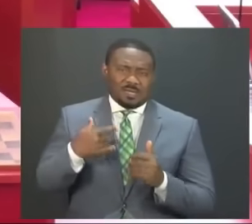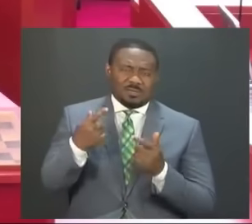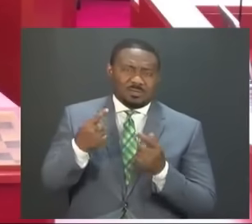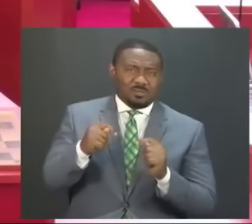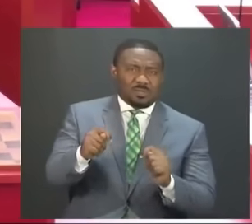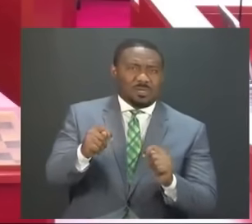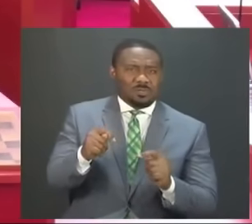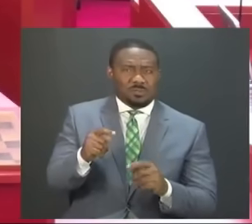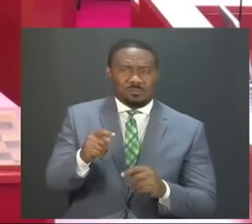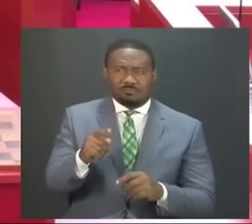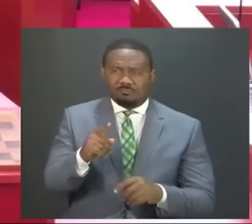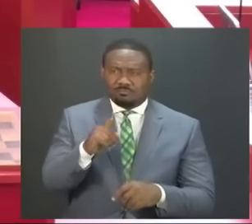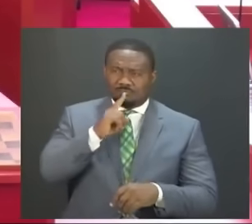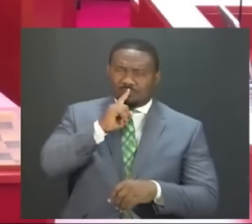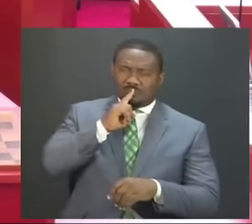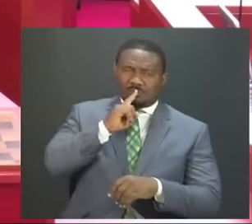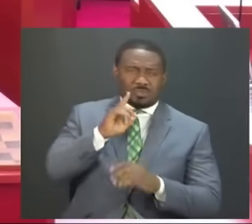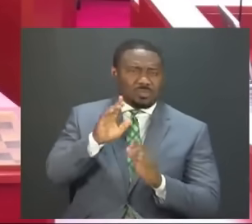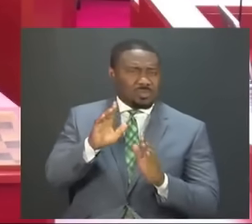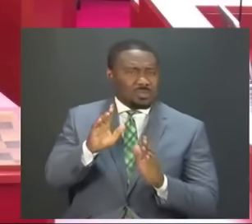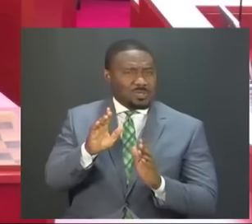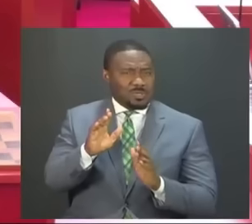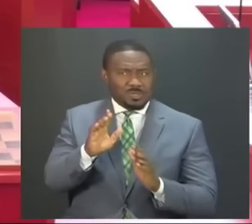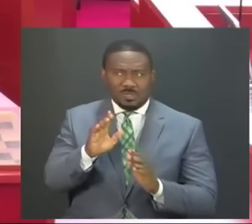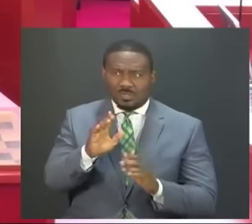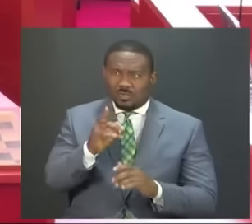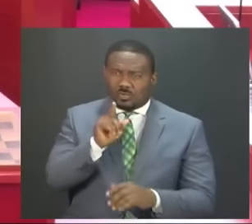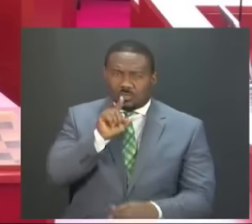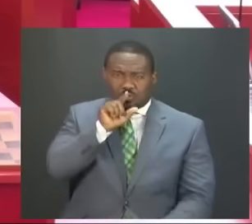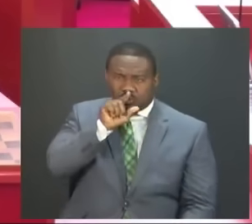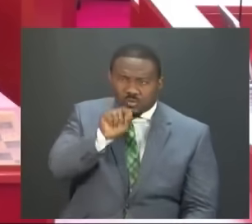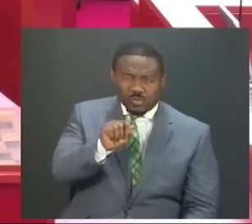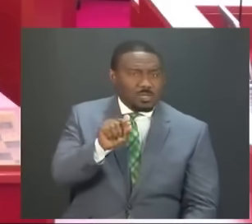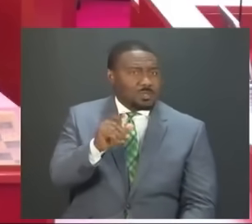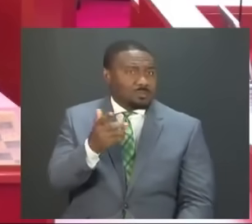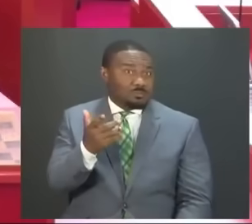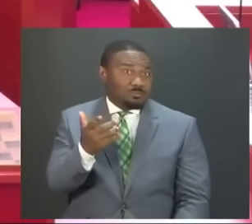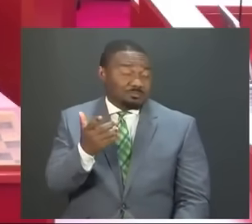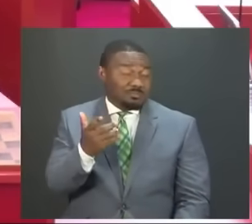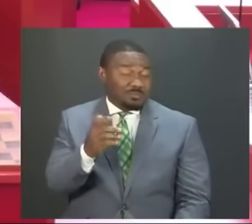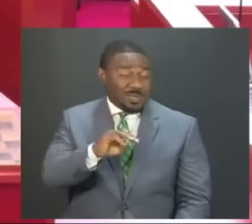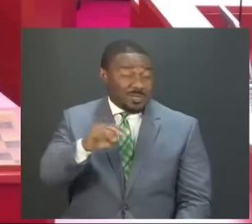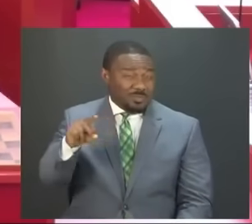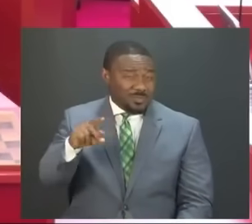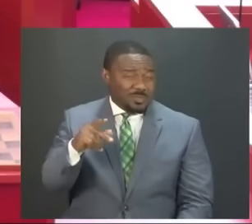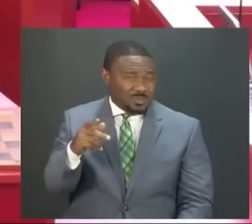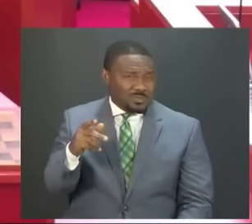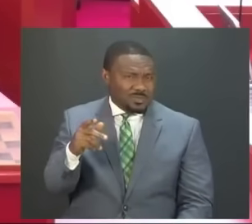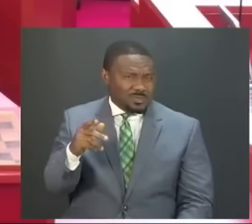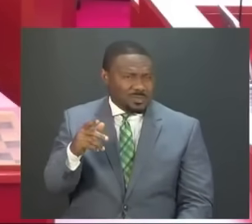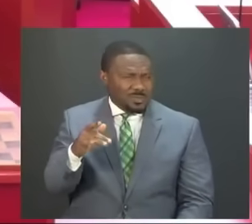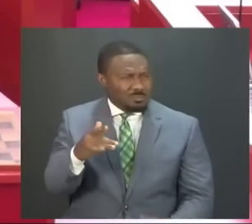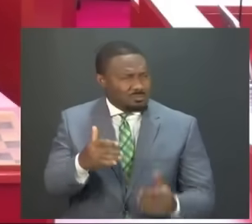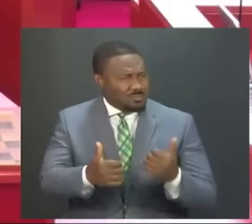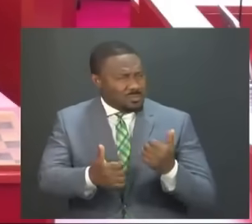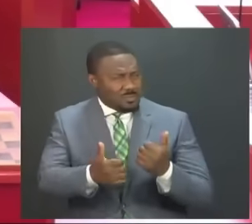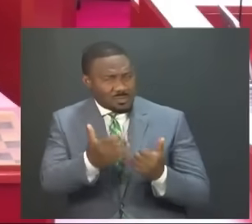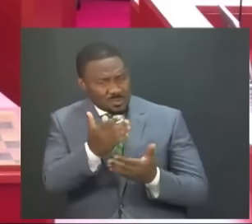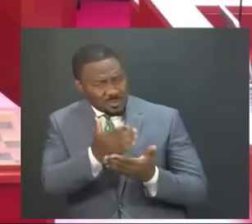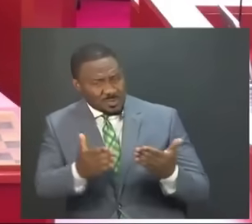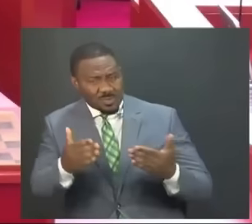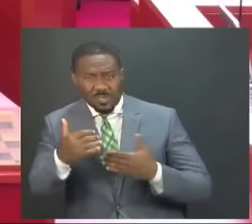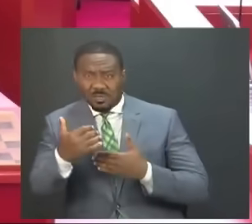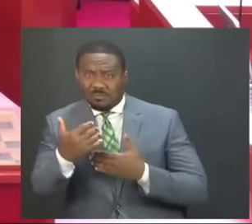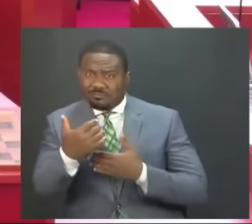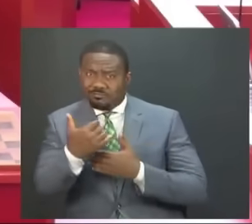silence MPs, but that's not the case. In most jurisdictions, even the number of questions that a member of parliament